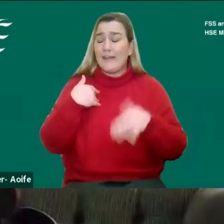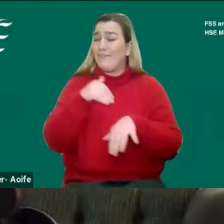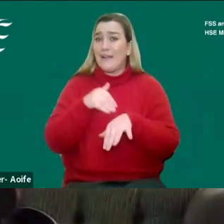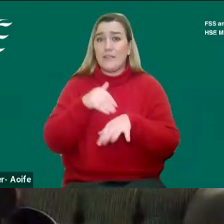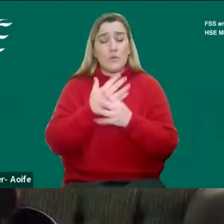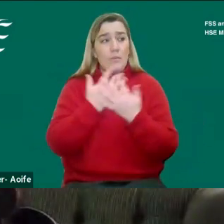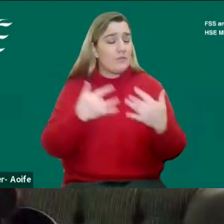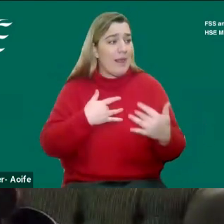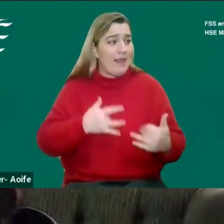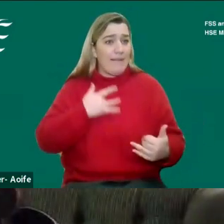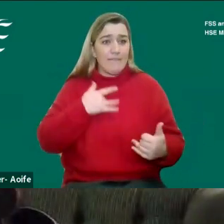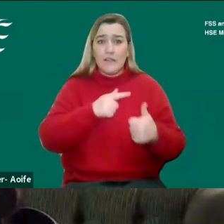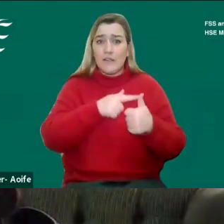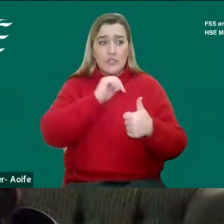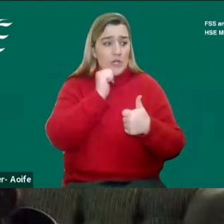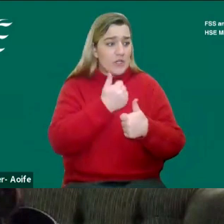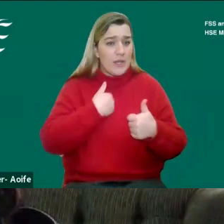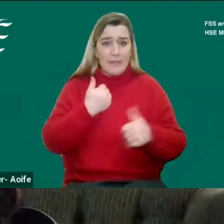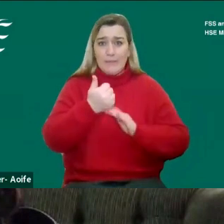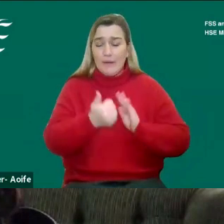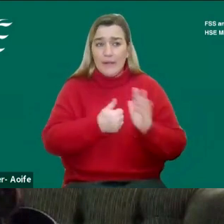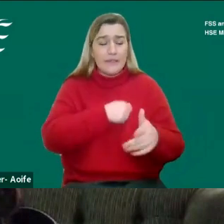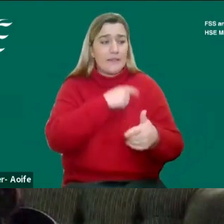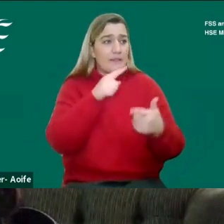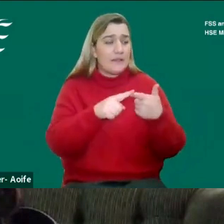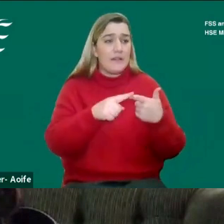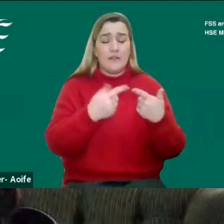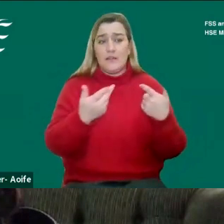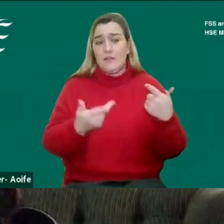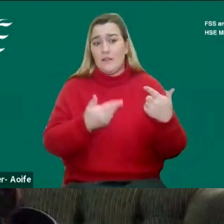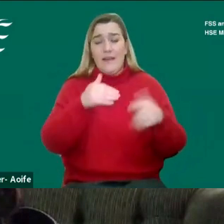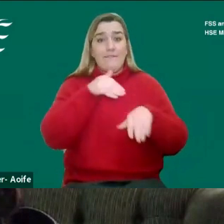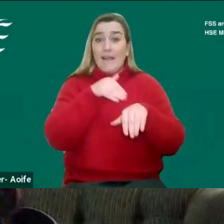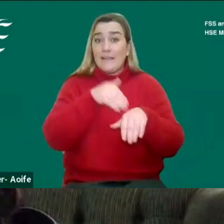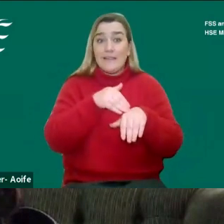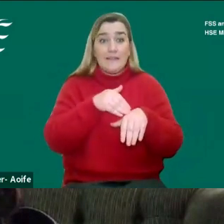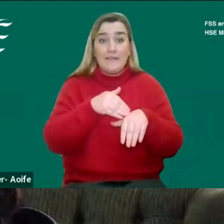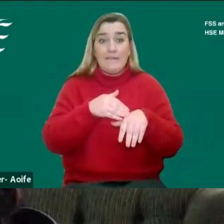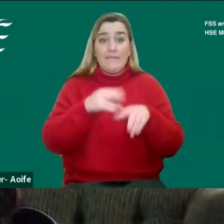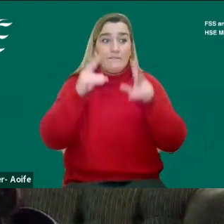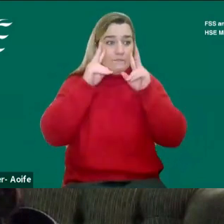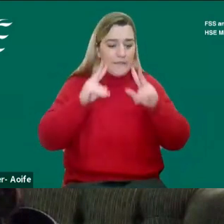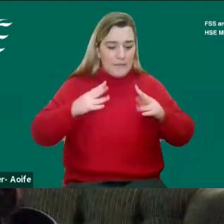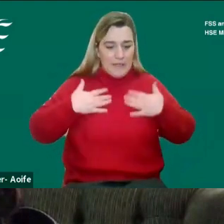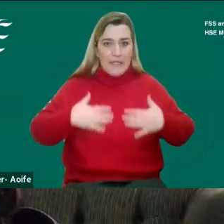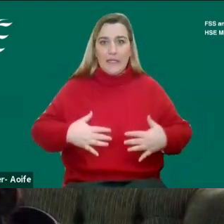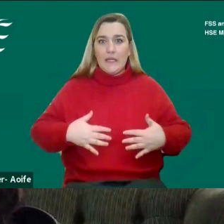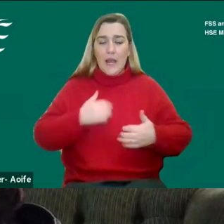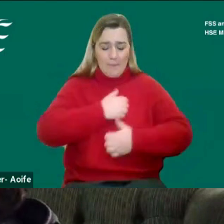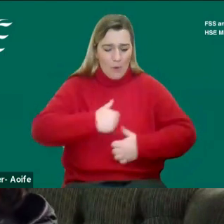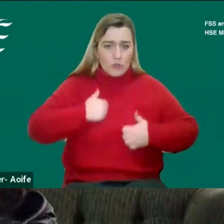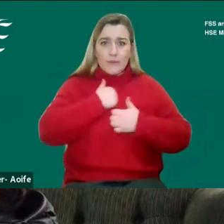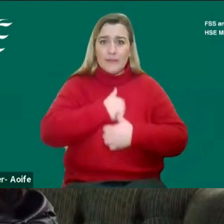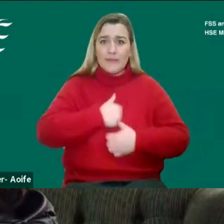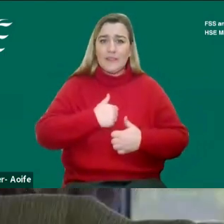know, between the changes that you're going through, and it can affect your physically, emotionally, so it can affect you in so many